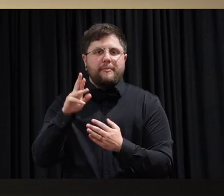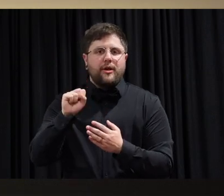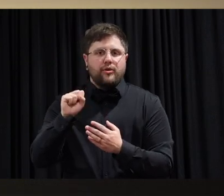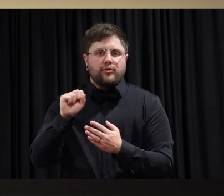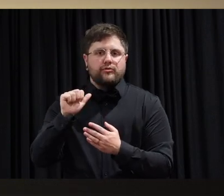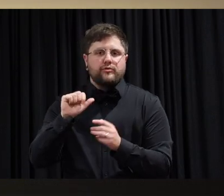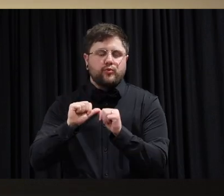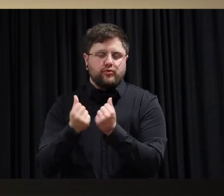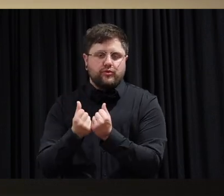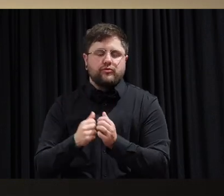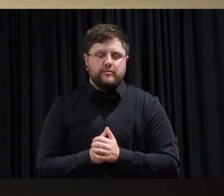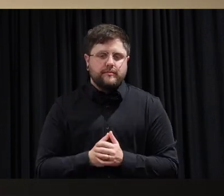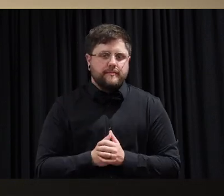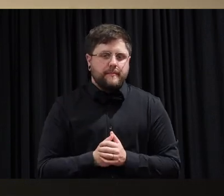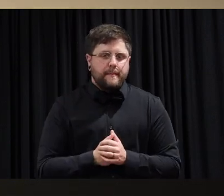Association.